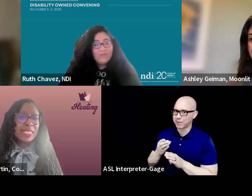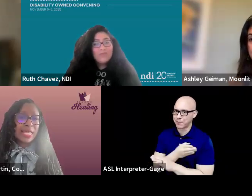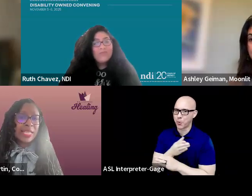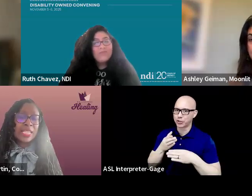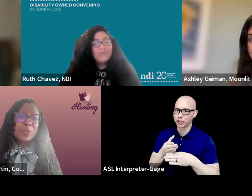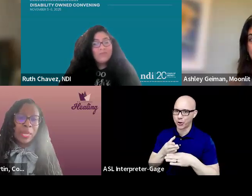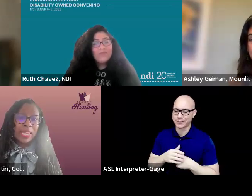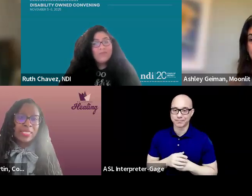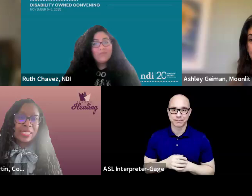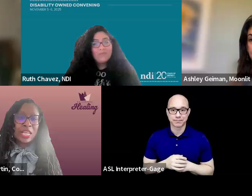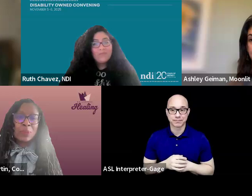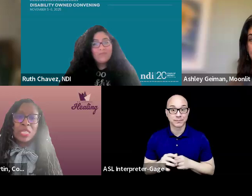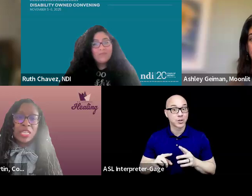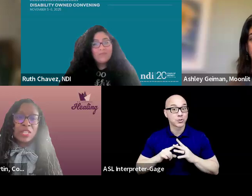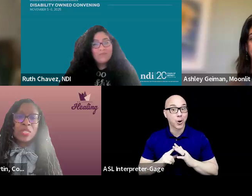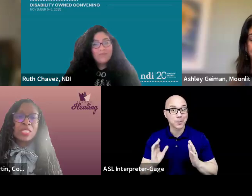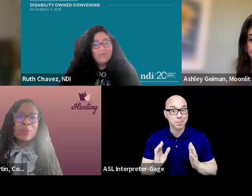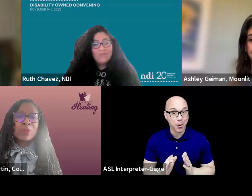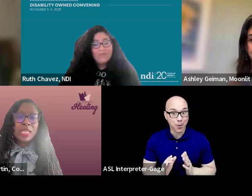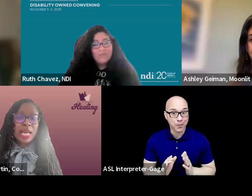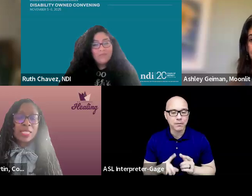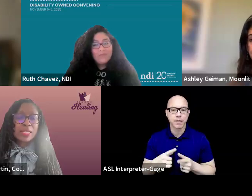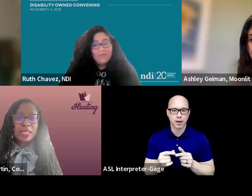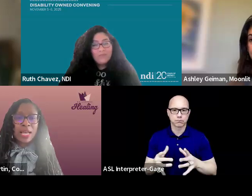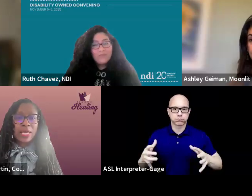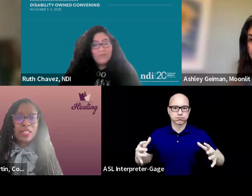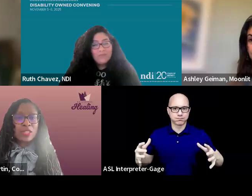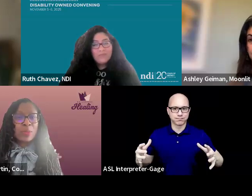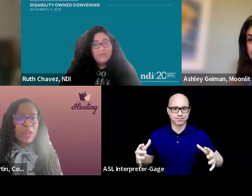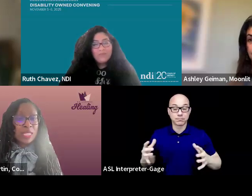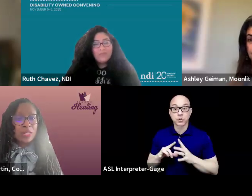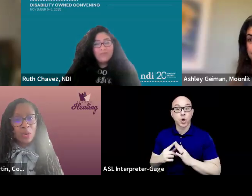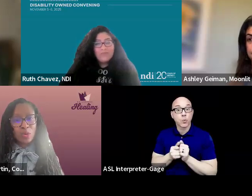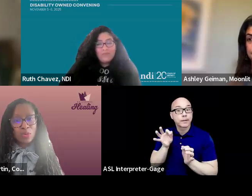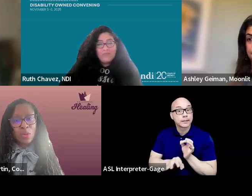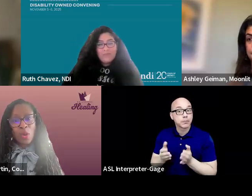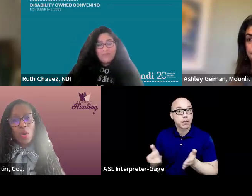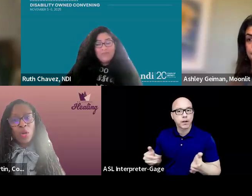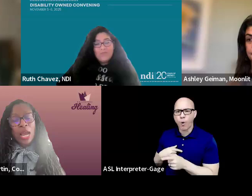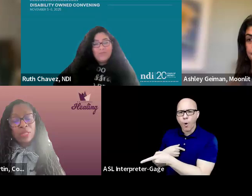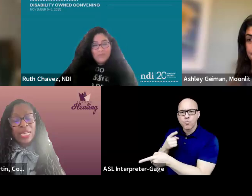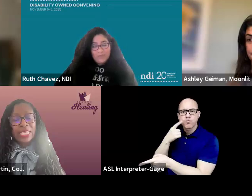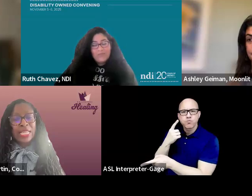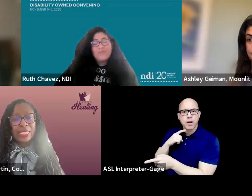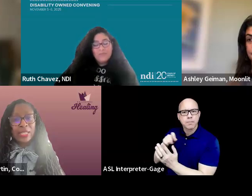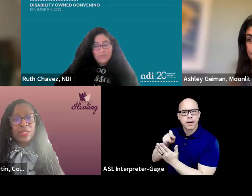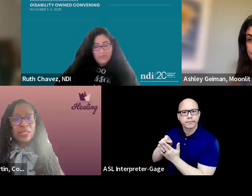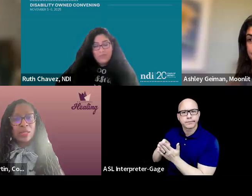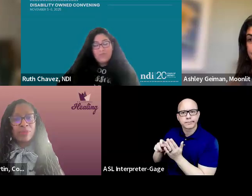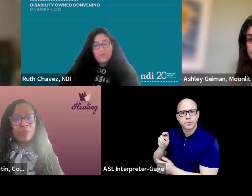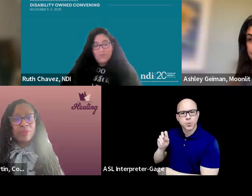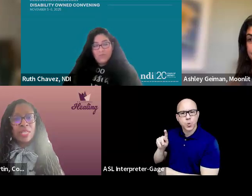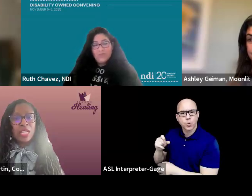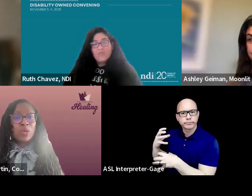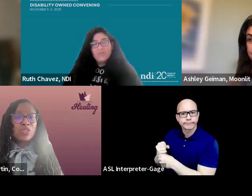small and then expand. Begin with simple tasks like summarizing notes or outlining